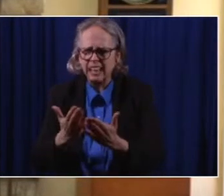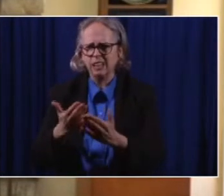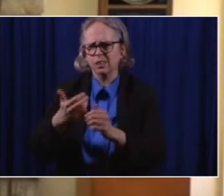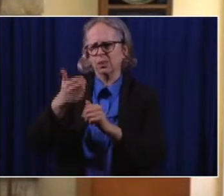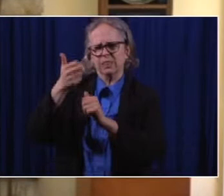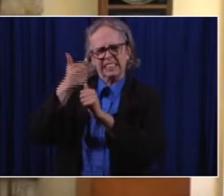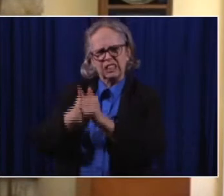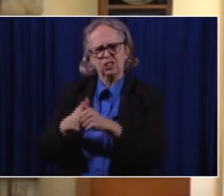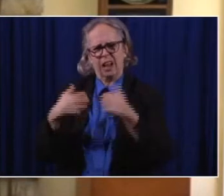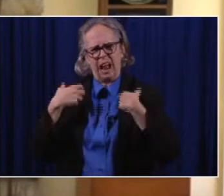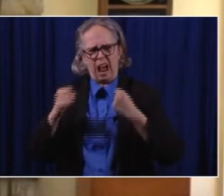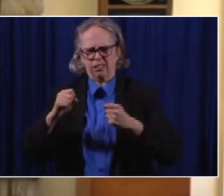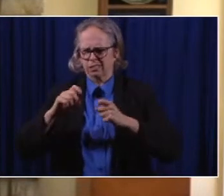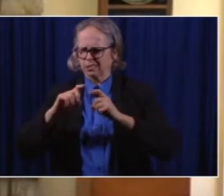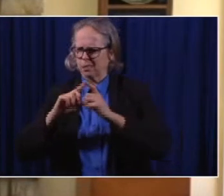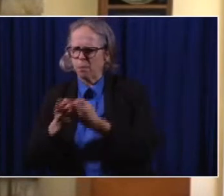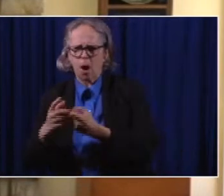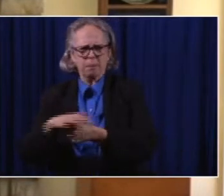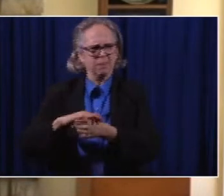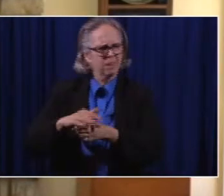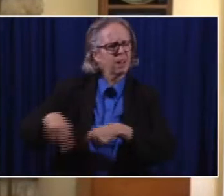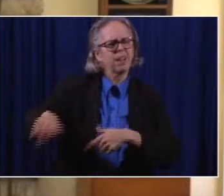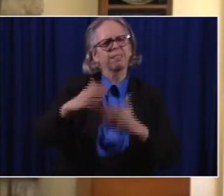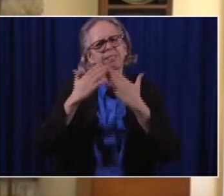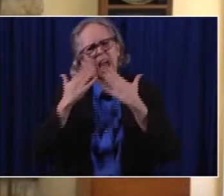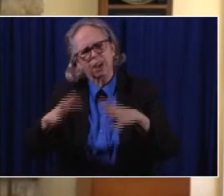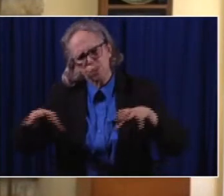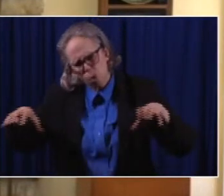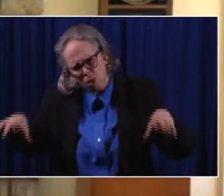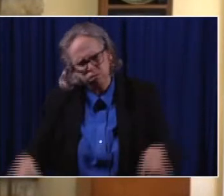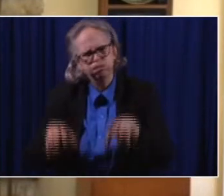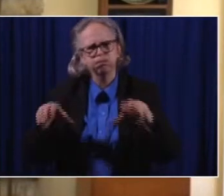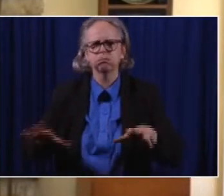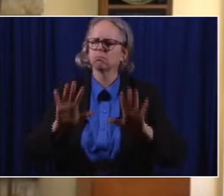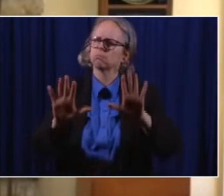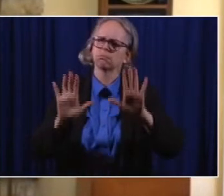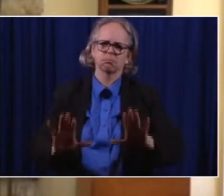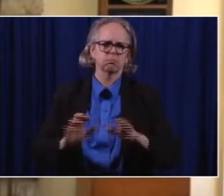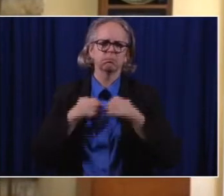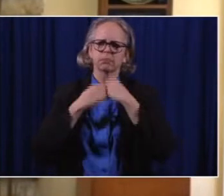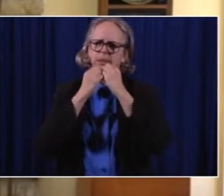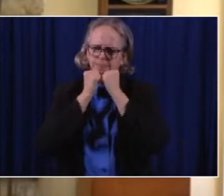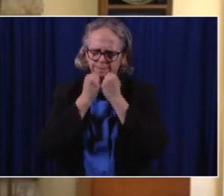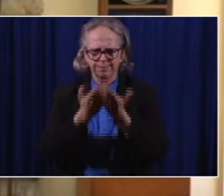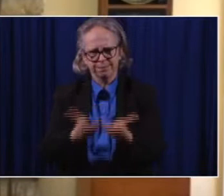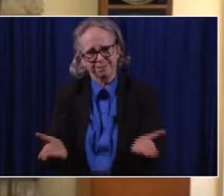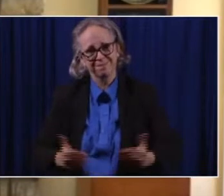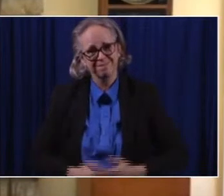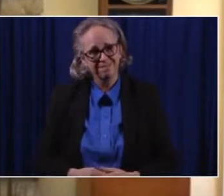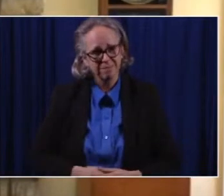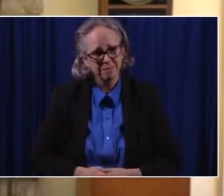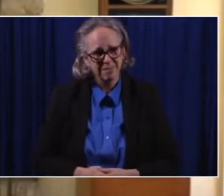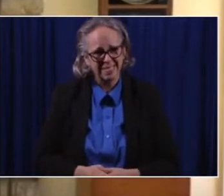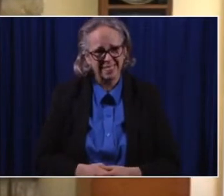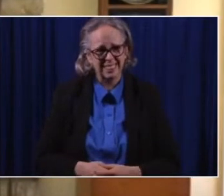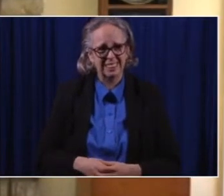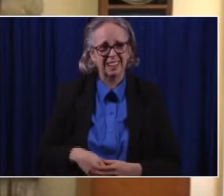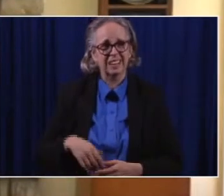Thank you so very, very much for what you're doing. I just got off the phone with Kentucky Governor